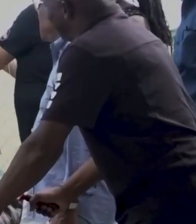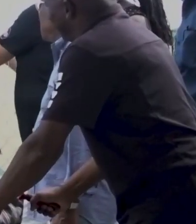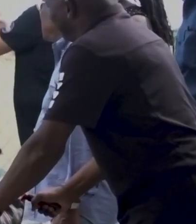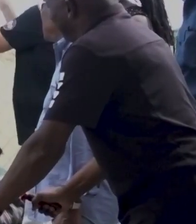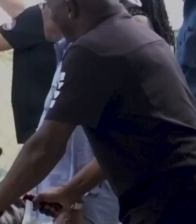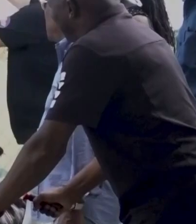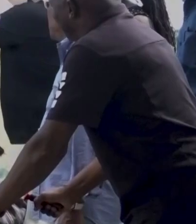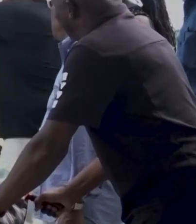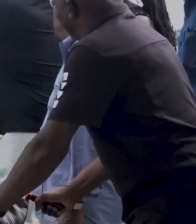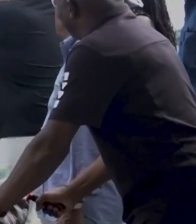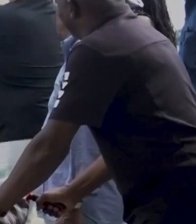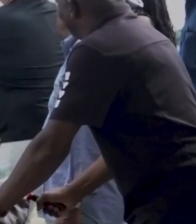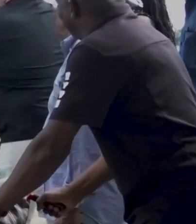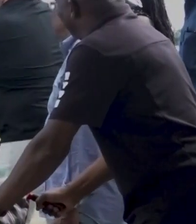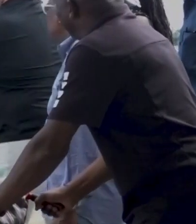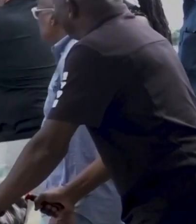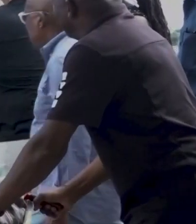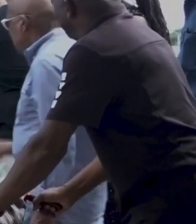Bladgrove Training Pitch.